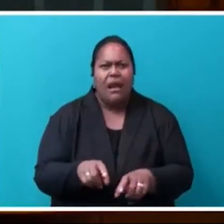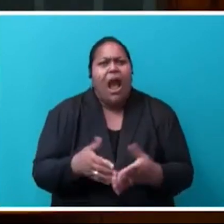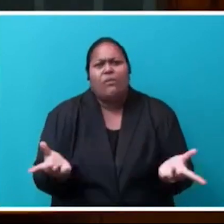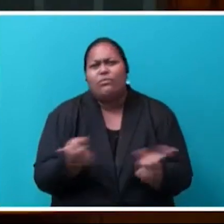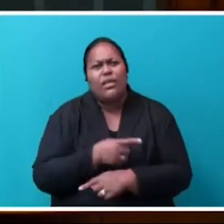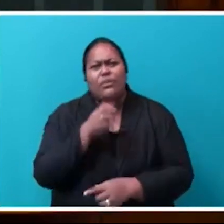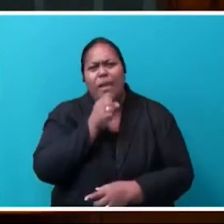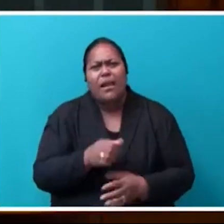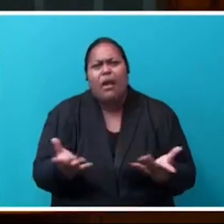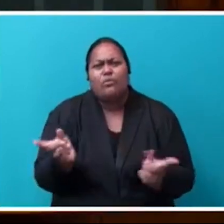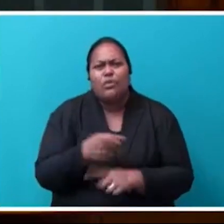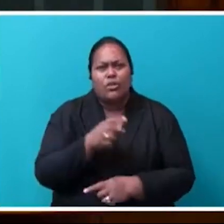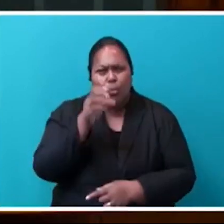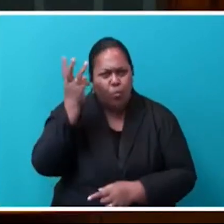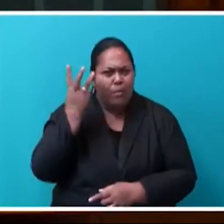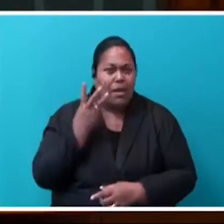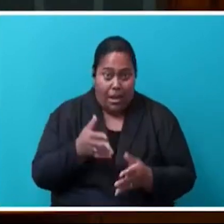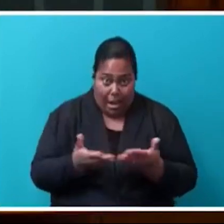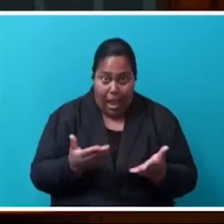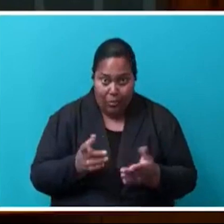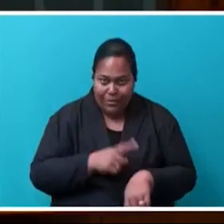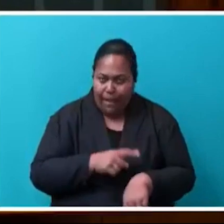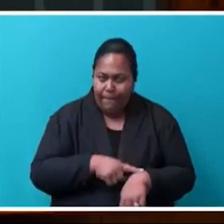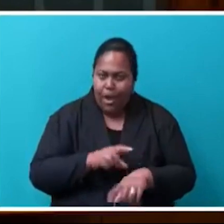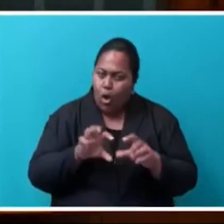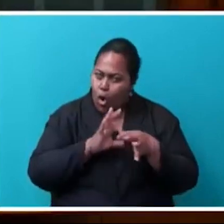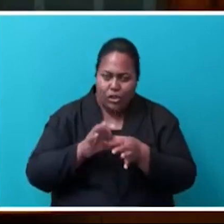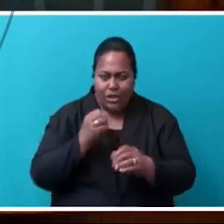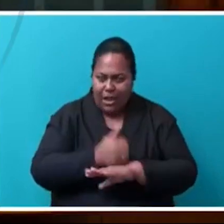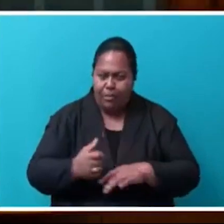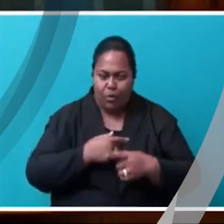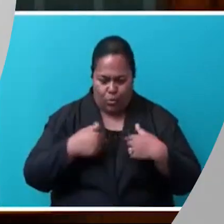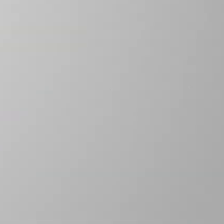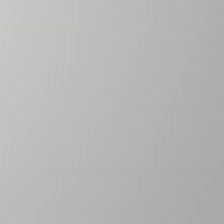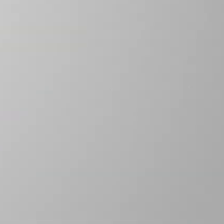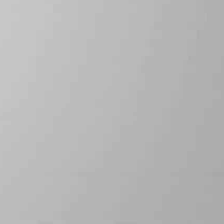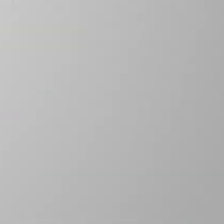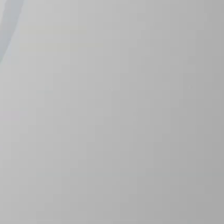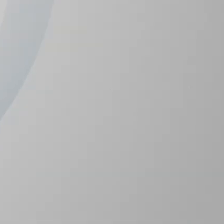about time. And I think with this coalition government, we are committed to do that, Mr. Speaker, sir.